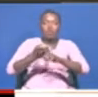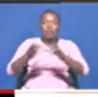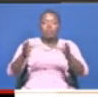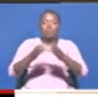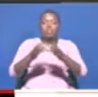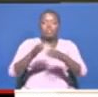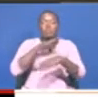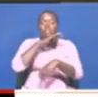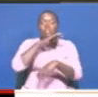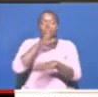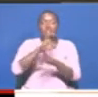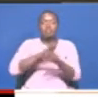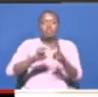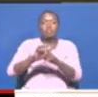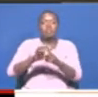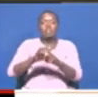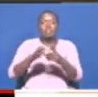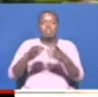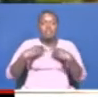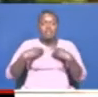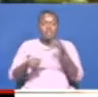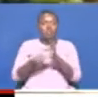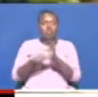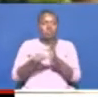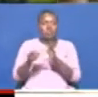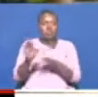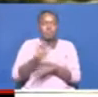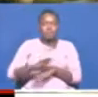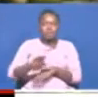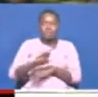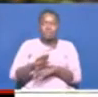environment and causing health hazards in the area.